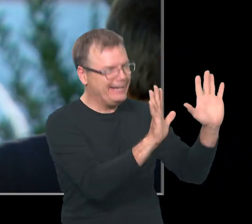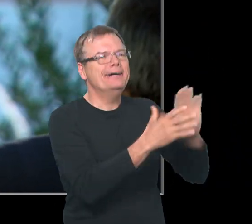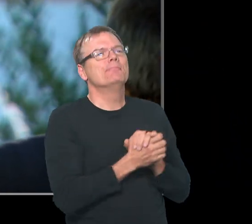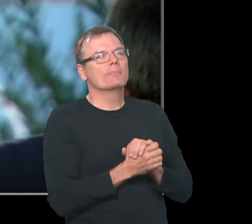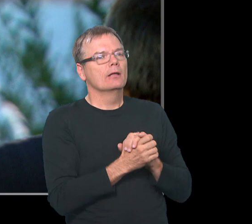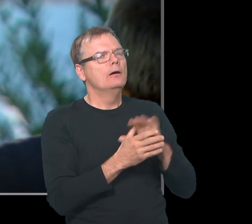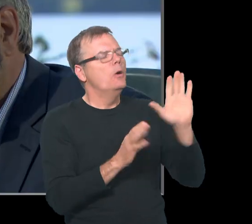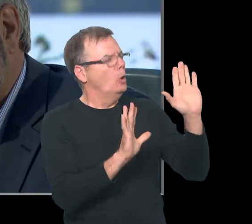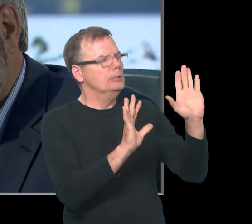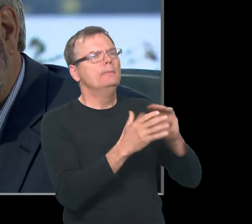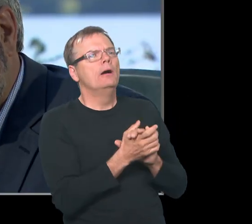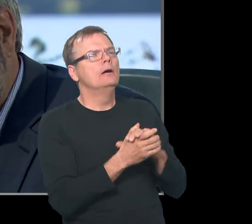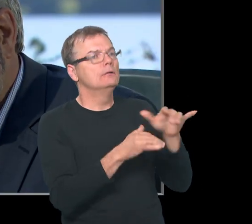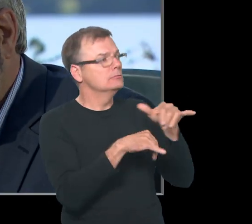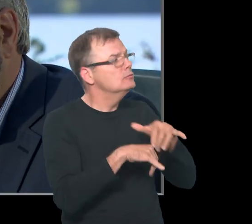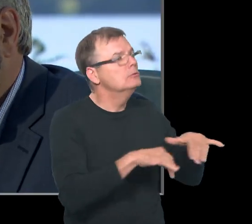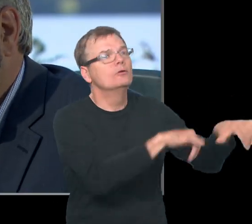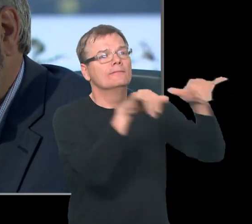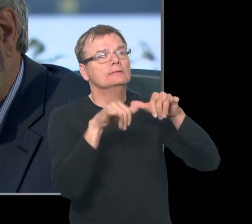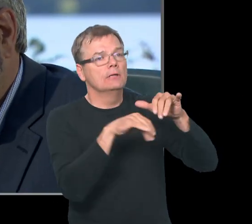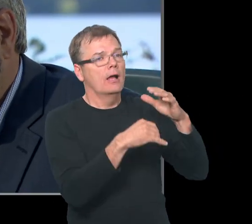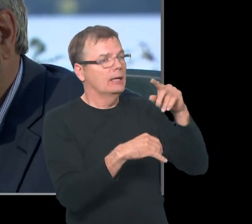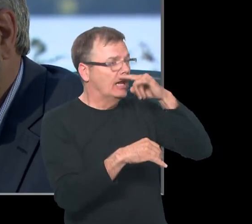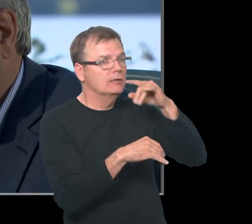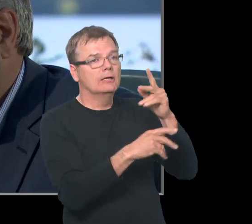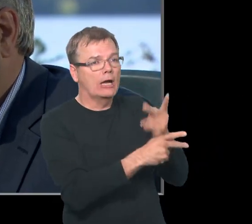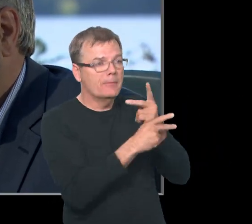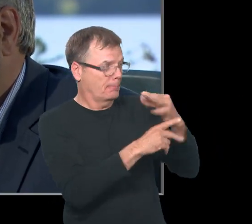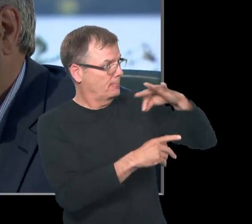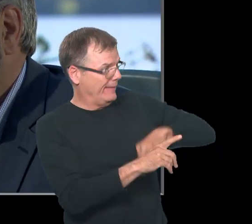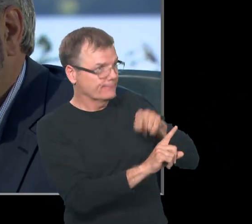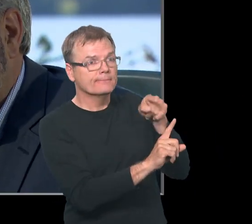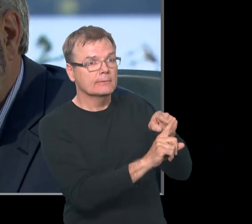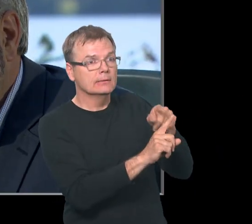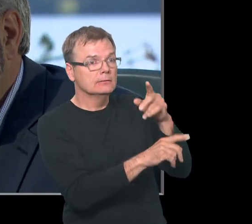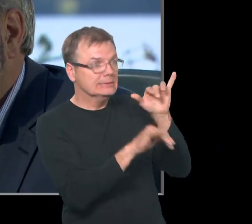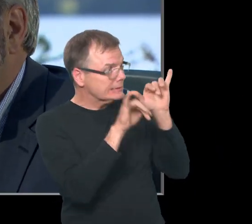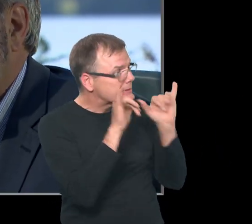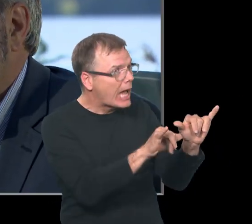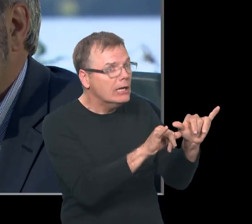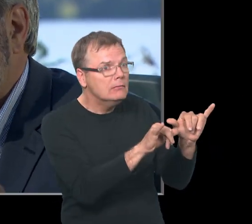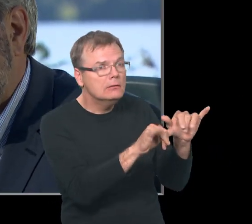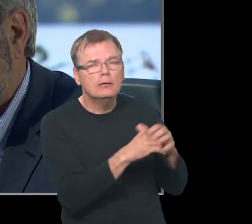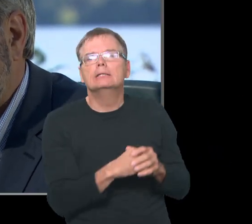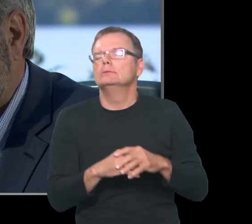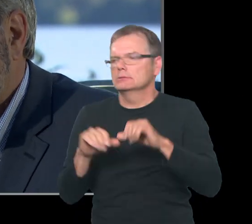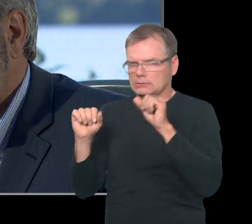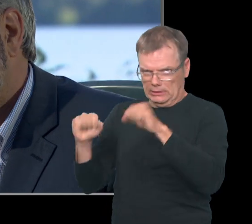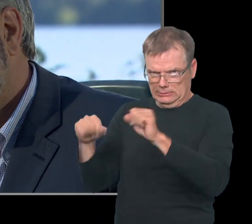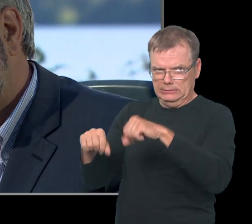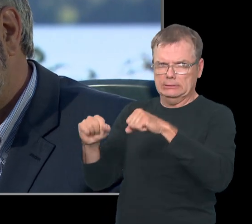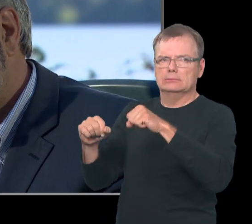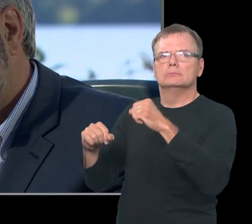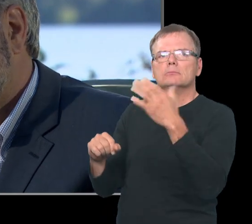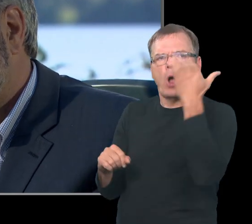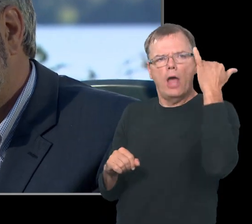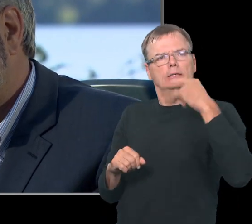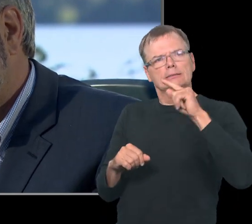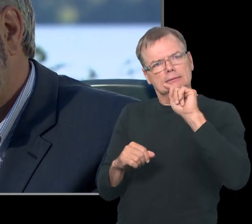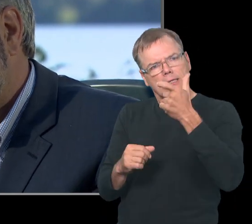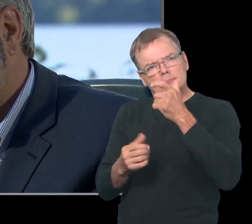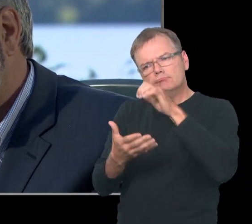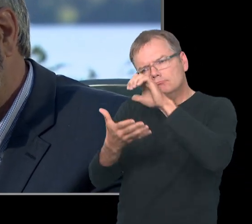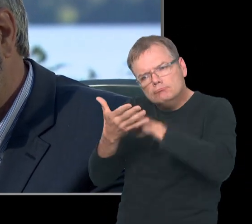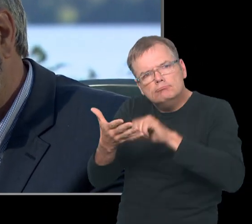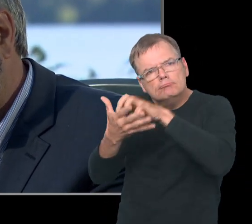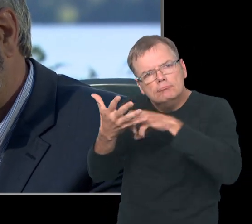Does it stay or does it go? It stays because it's taxable and high-end earners pay most of it back in taxes, but almost all of it flows